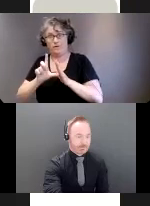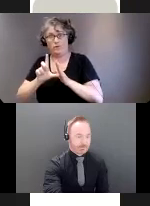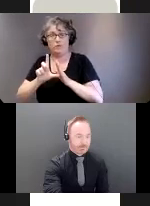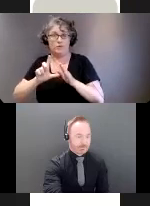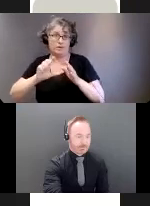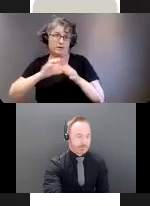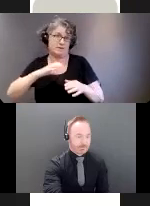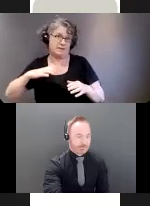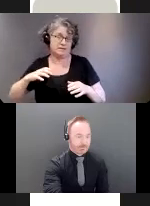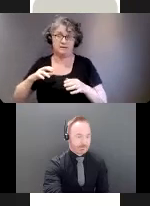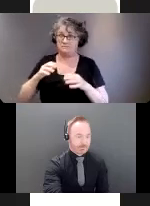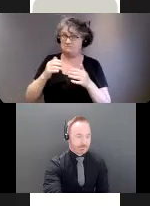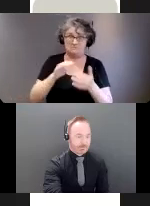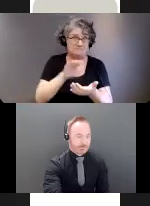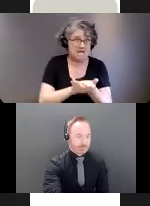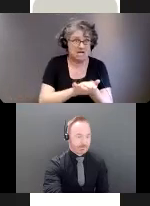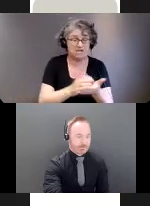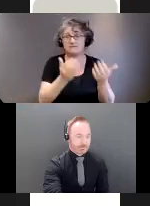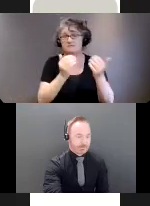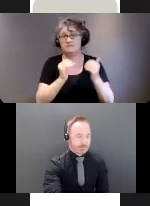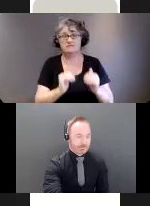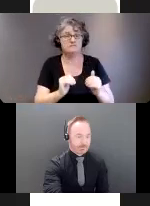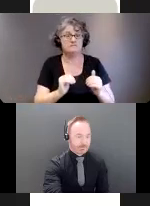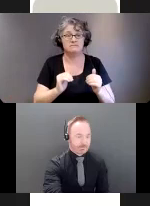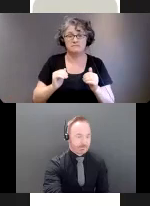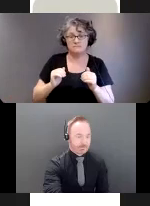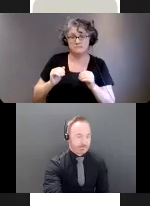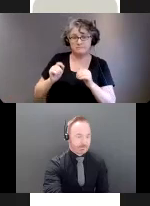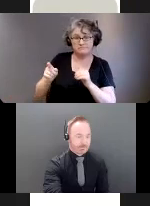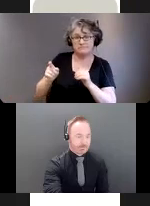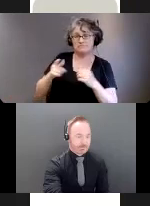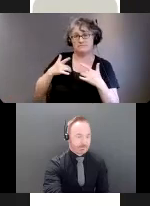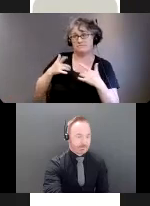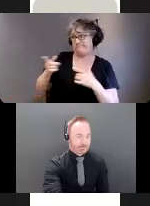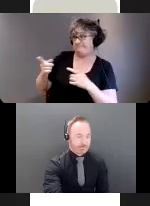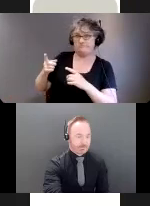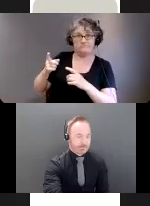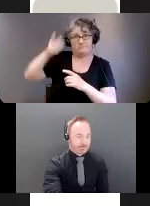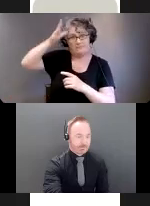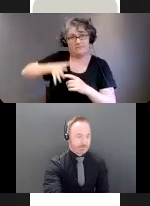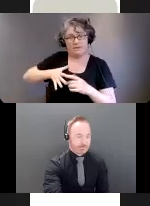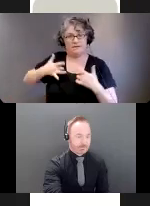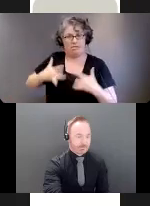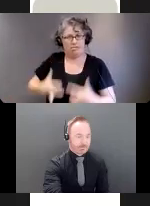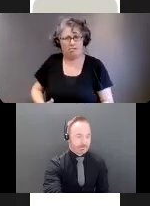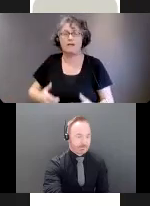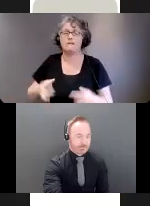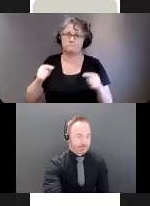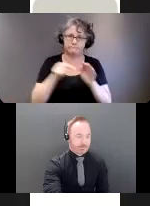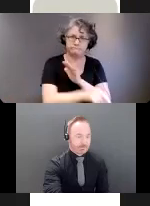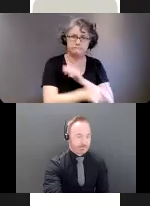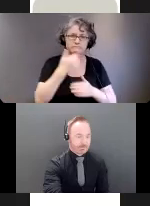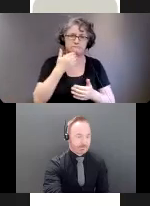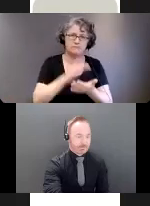intact marriages, depression within the perpetrator, dementia within the victim, and the spouse as a